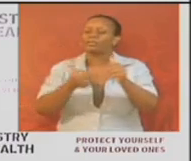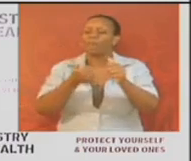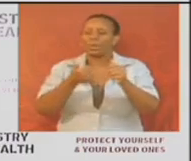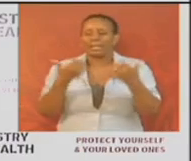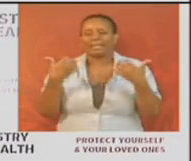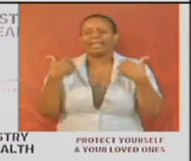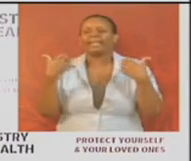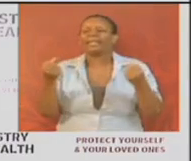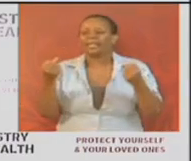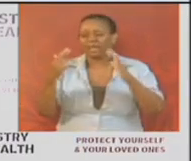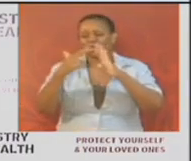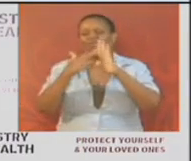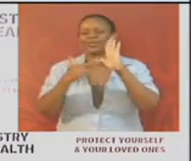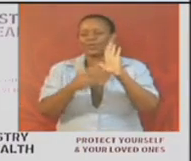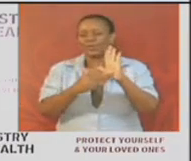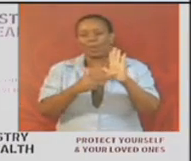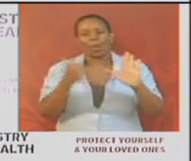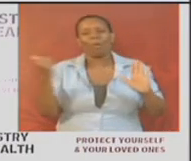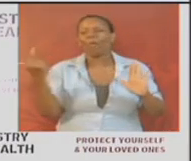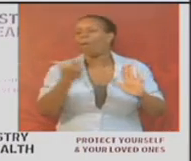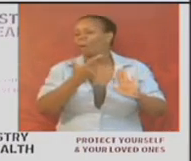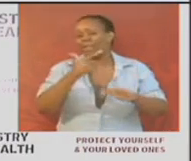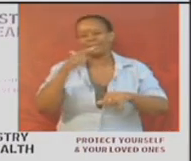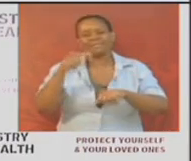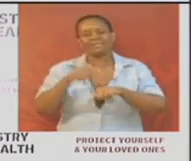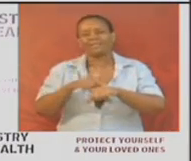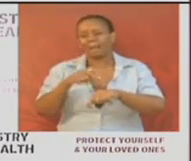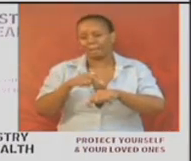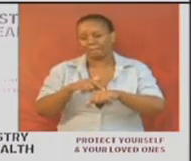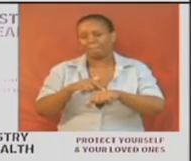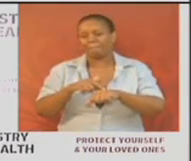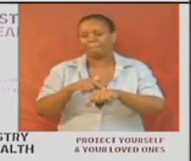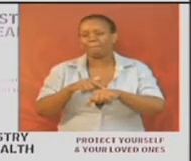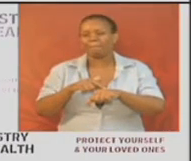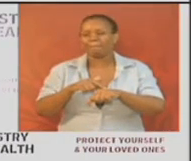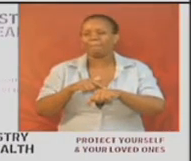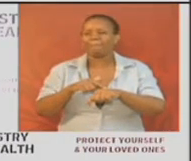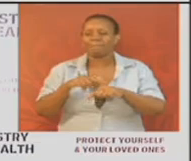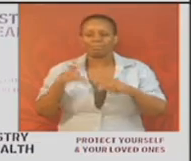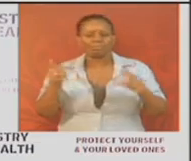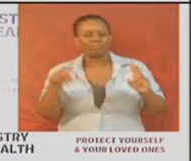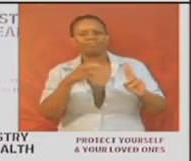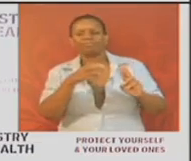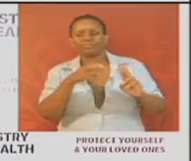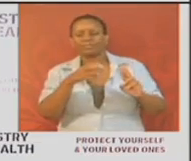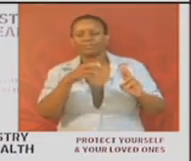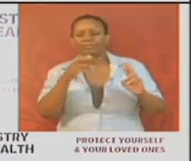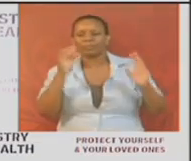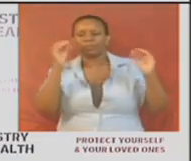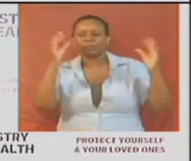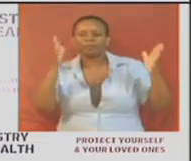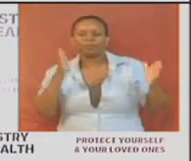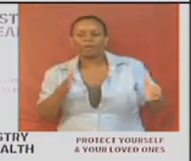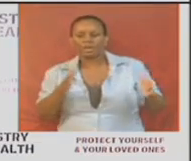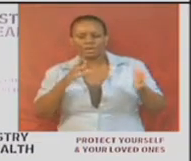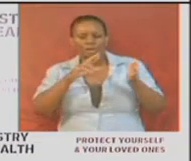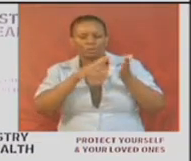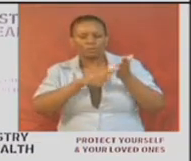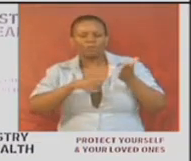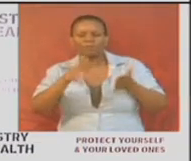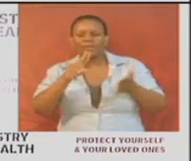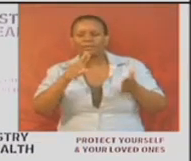Montai, who will explore the question, COVID-19 vaccines, can they end the pandemic? We go to